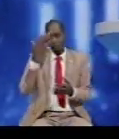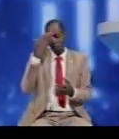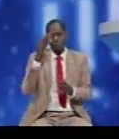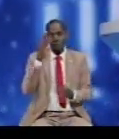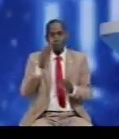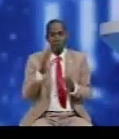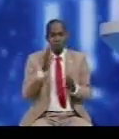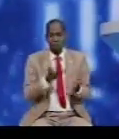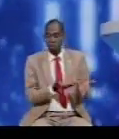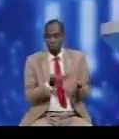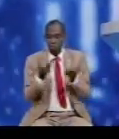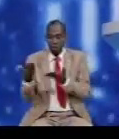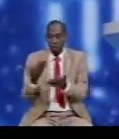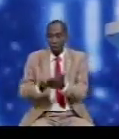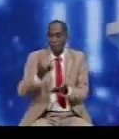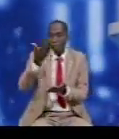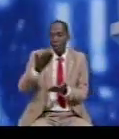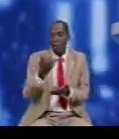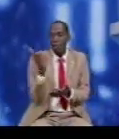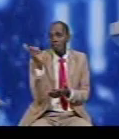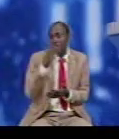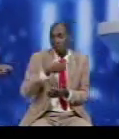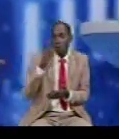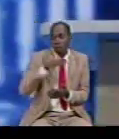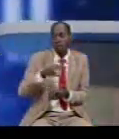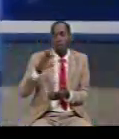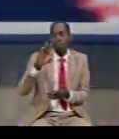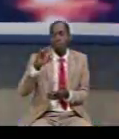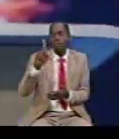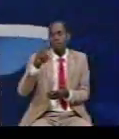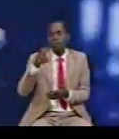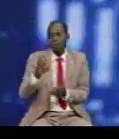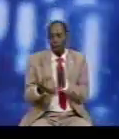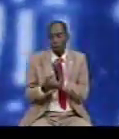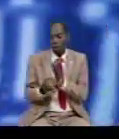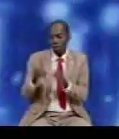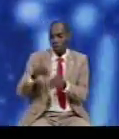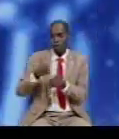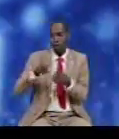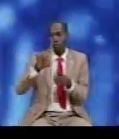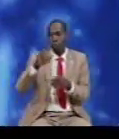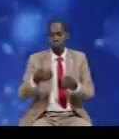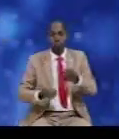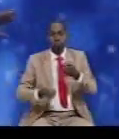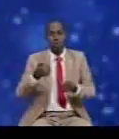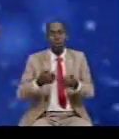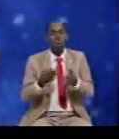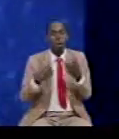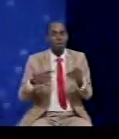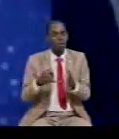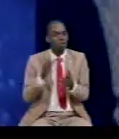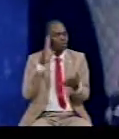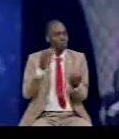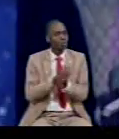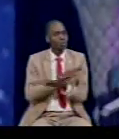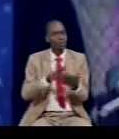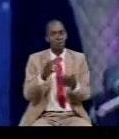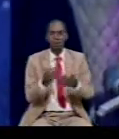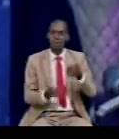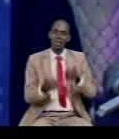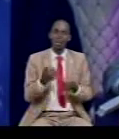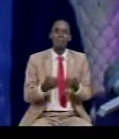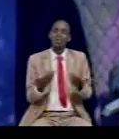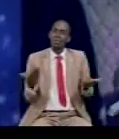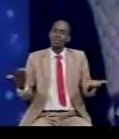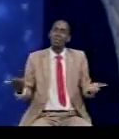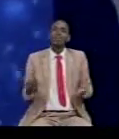your vehicle and the whole thing knocks off. And so they seem to, they want a hurry. Hey, give me quickly whatever level you have